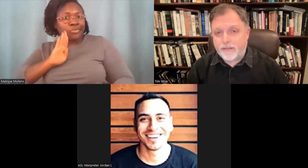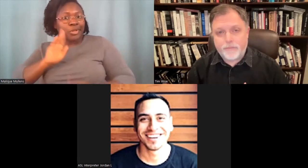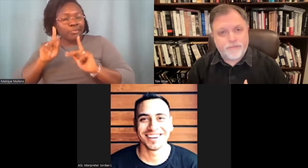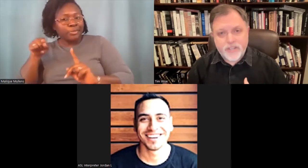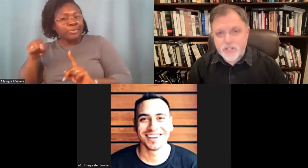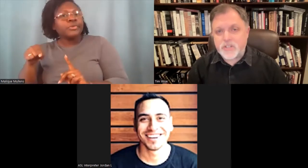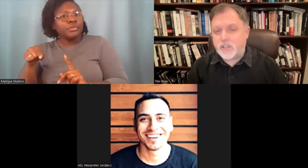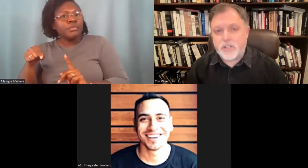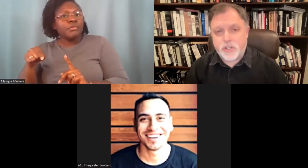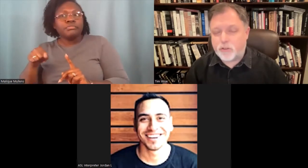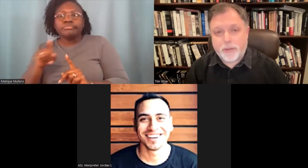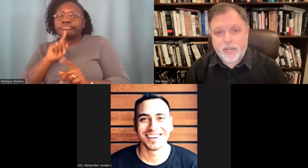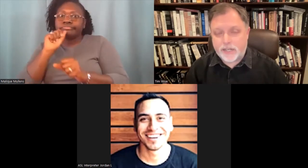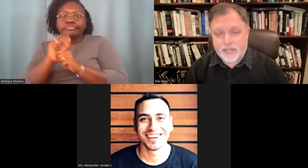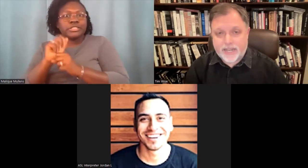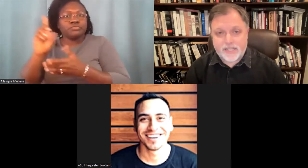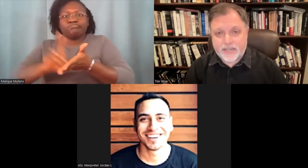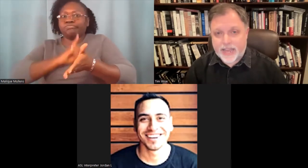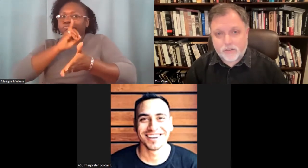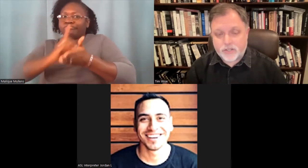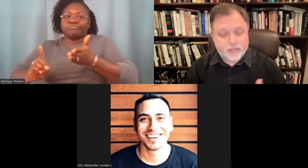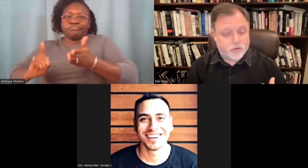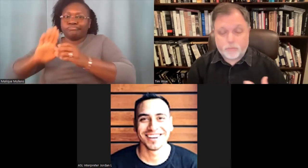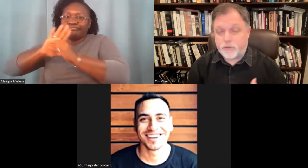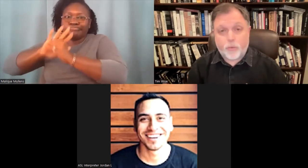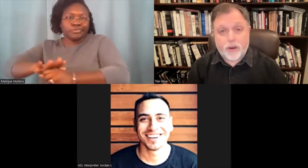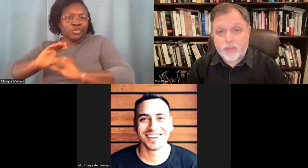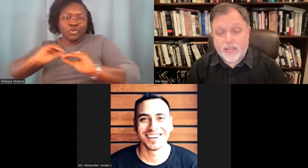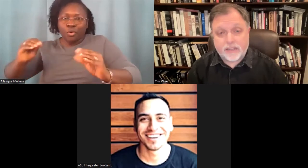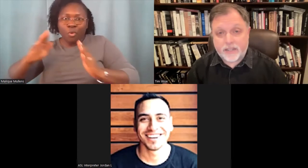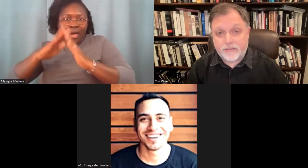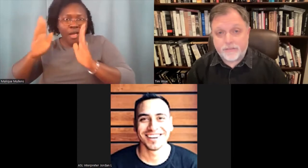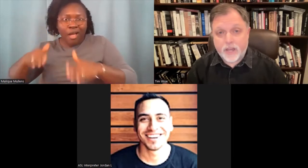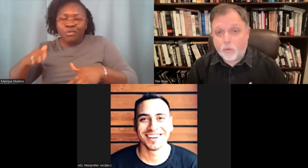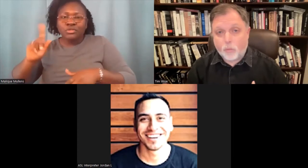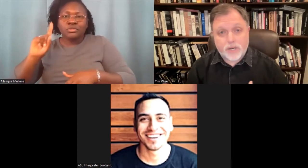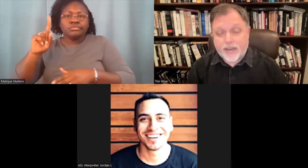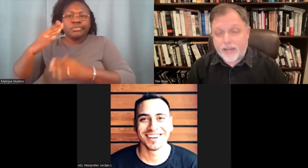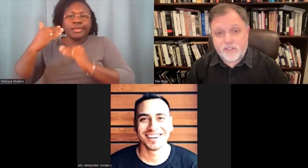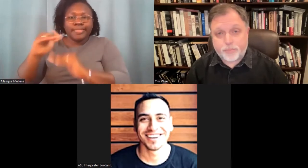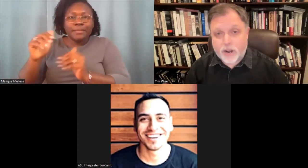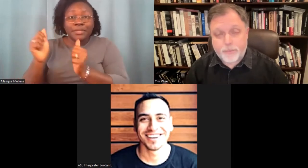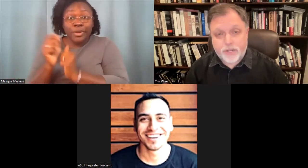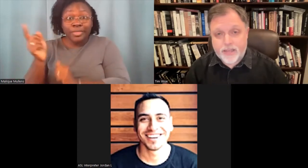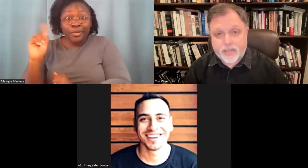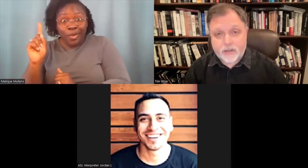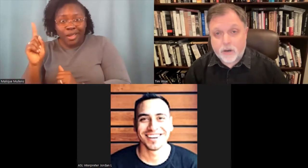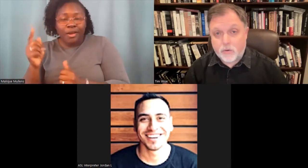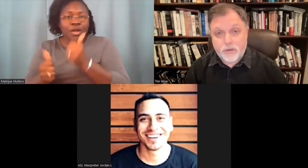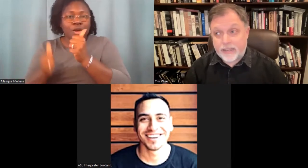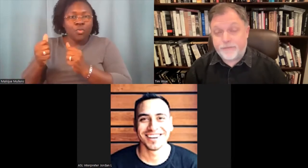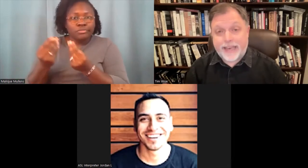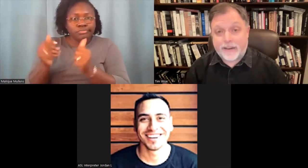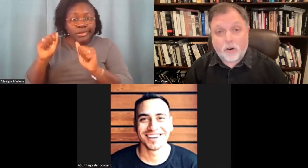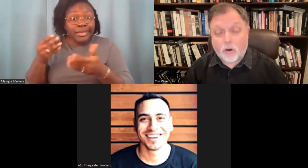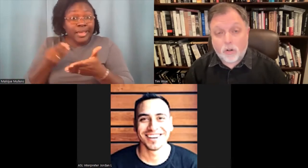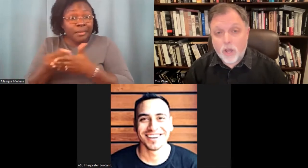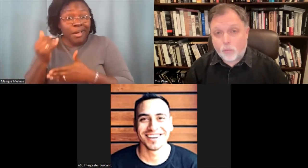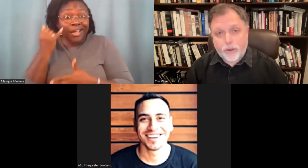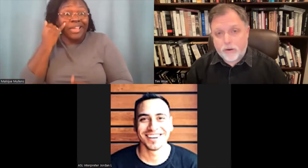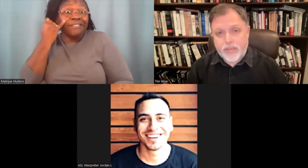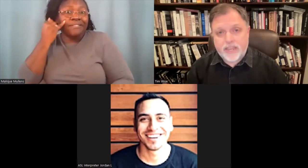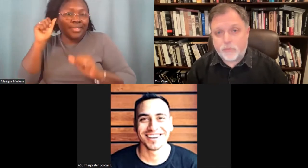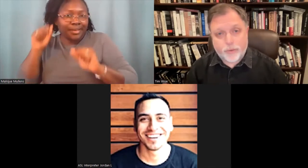are being viciously discriminated against in housing in terms of where they can live, what kinds of property they can own, if at